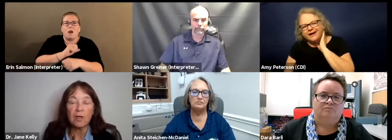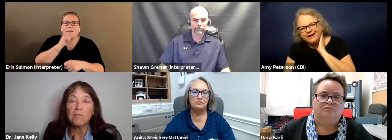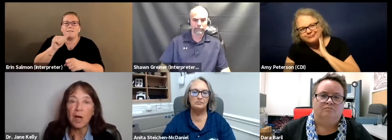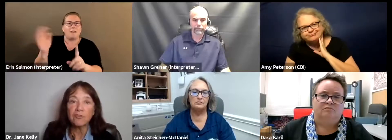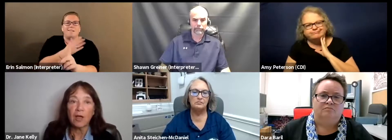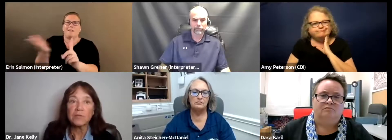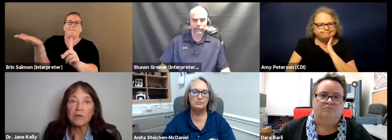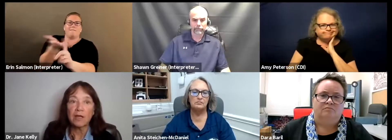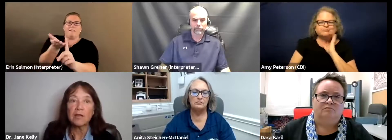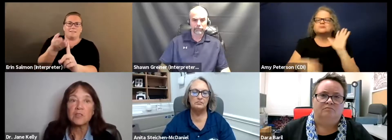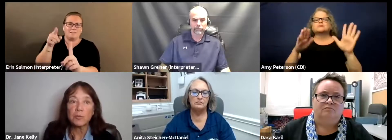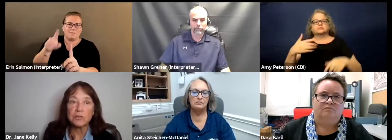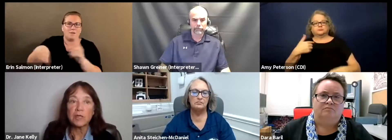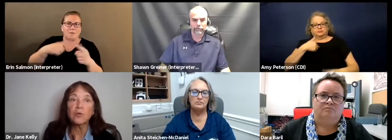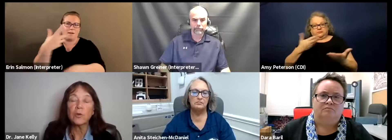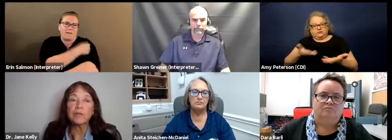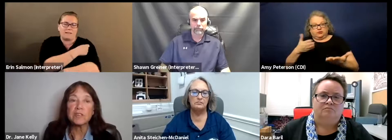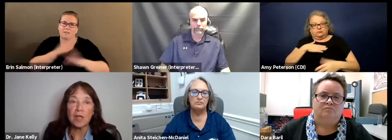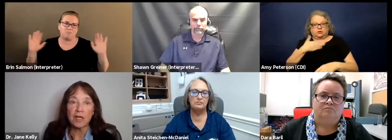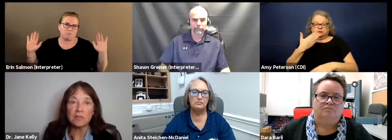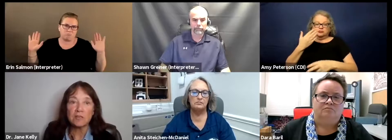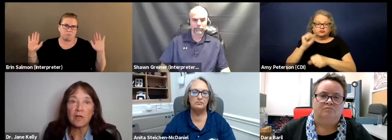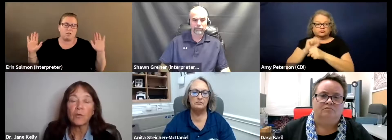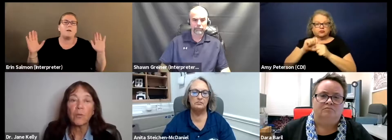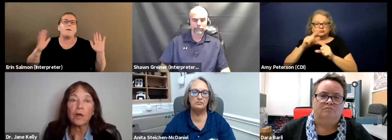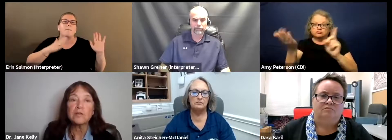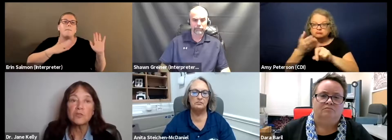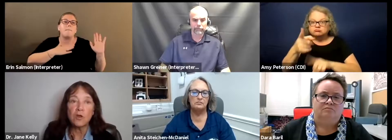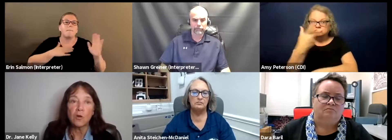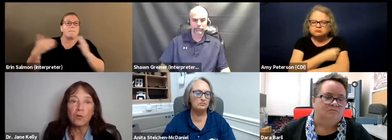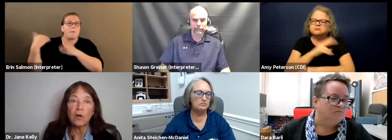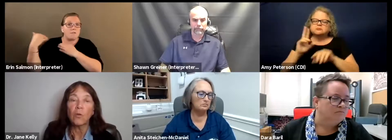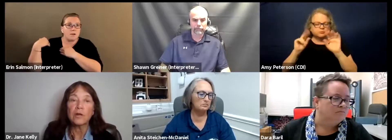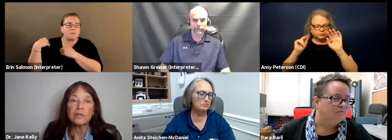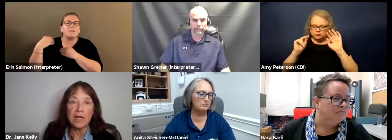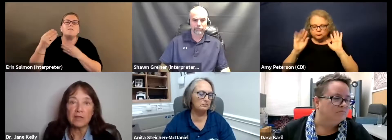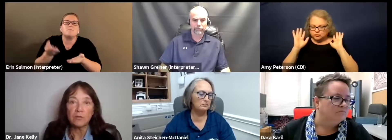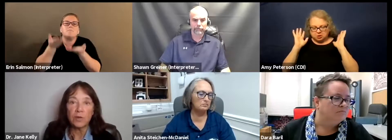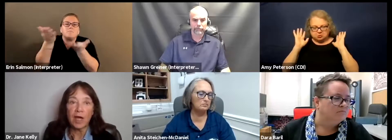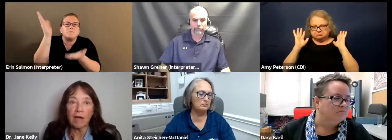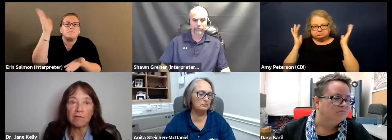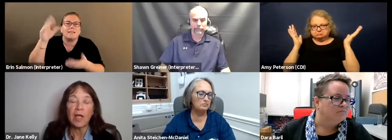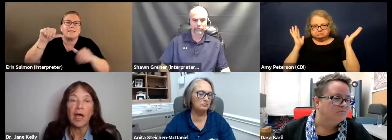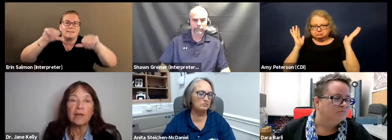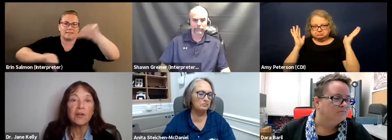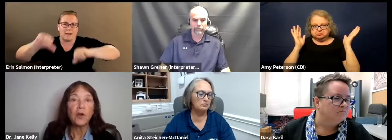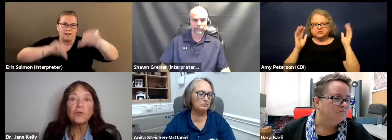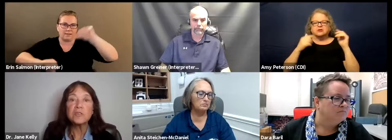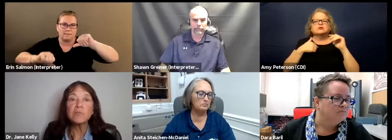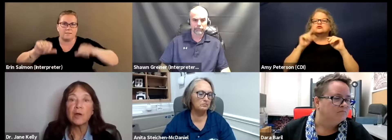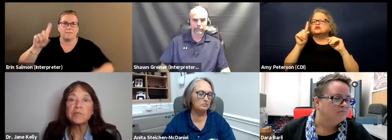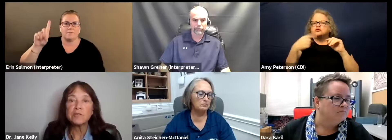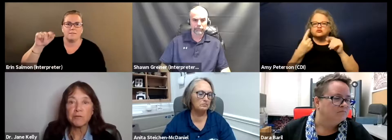decision. My job tonight is to present you with the science, with what is known, what data we have. And I